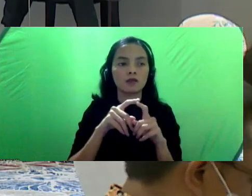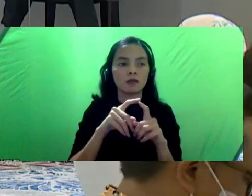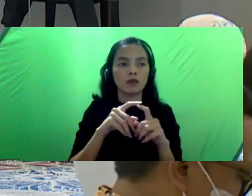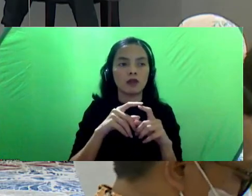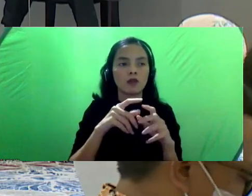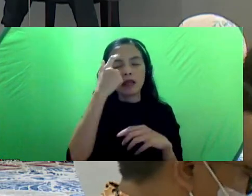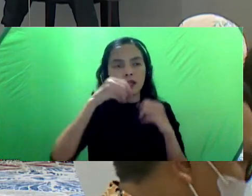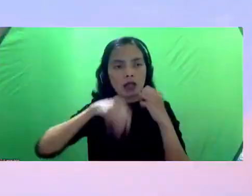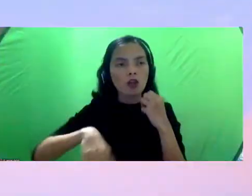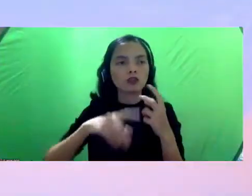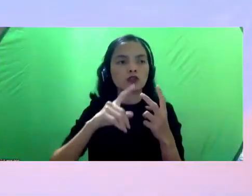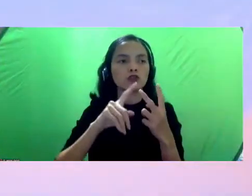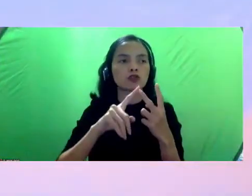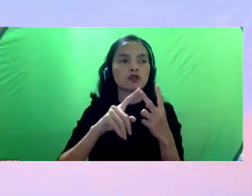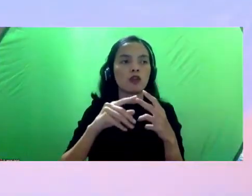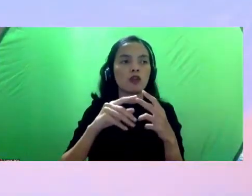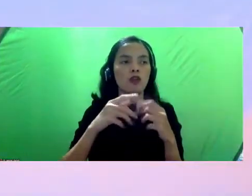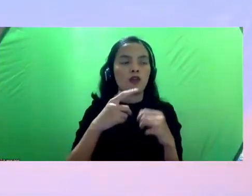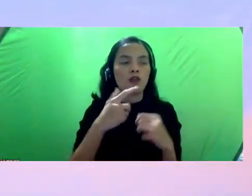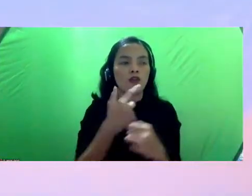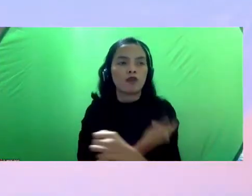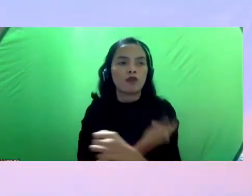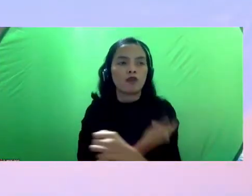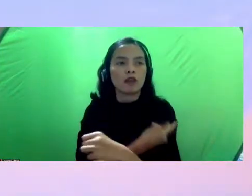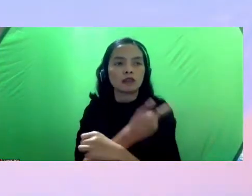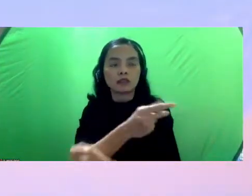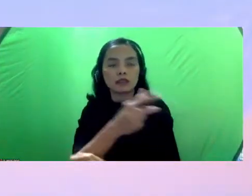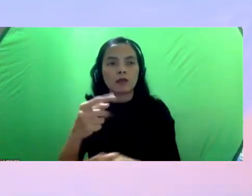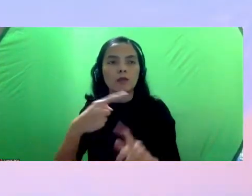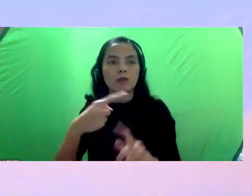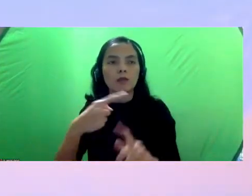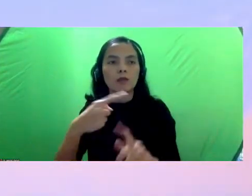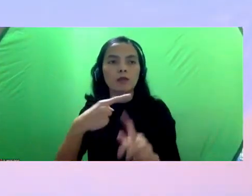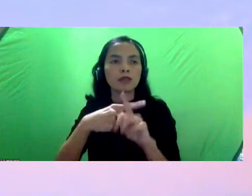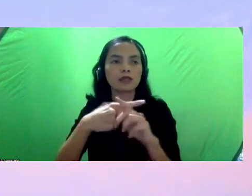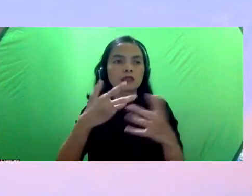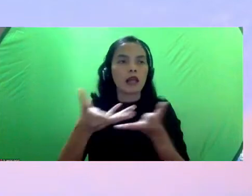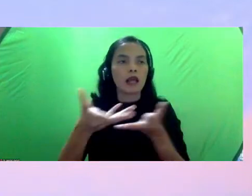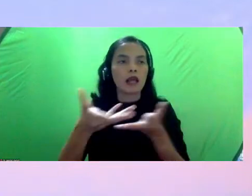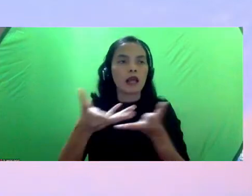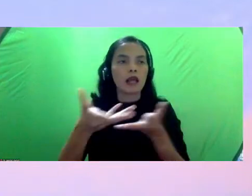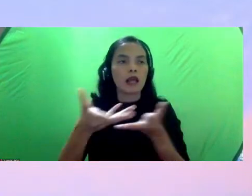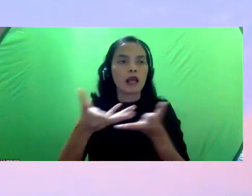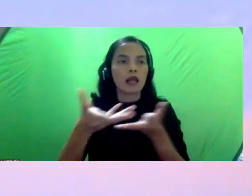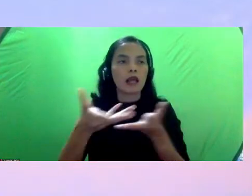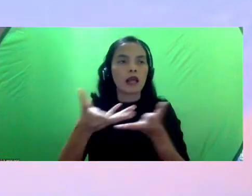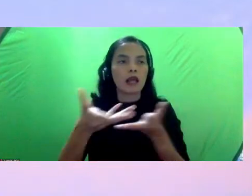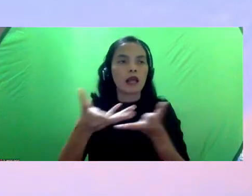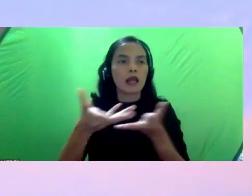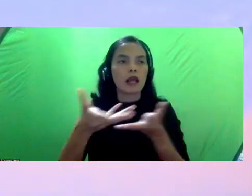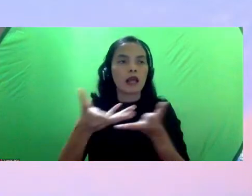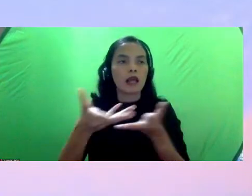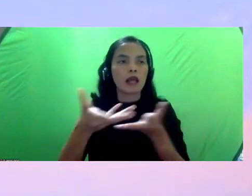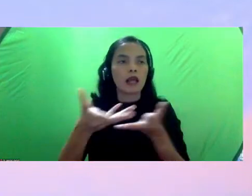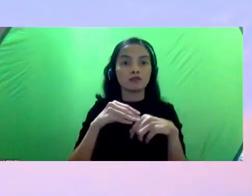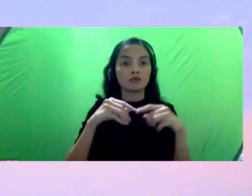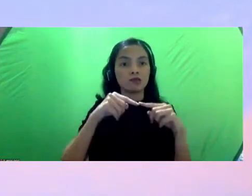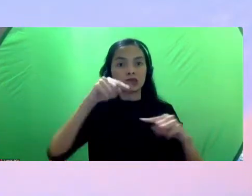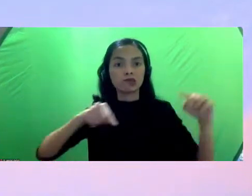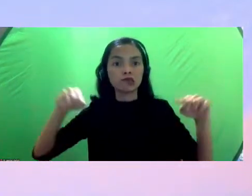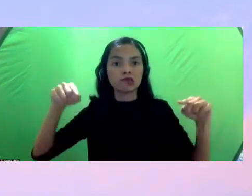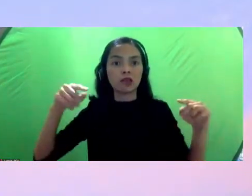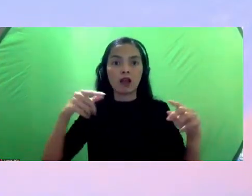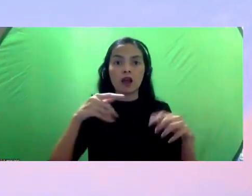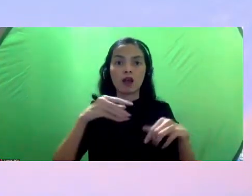imperatives. Understanding the multidimensional nature of poverty can help us design a more resilient recovery